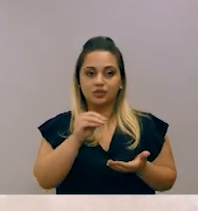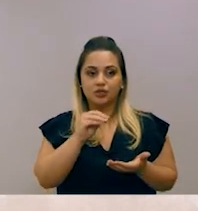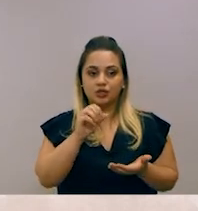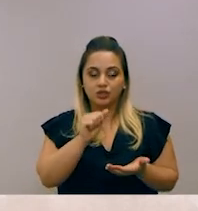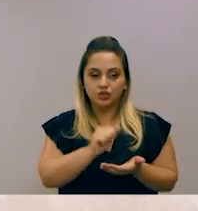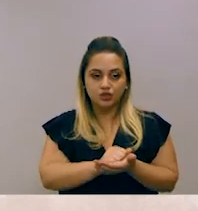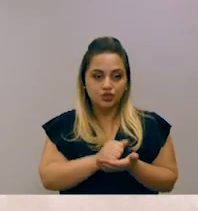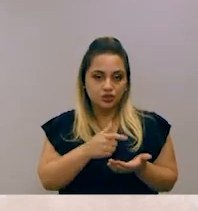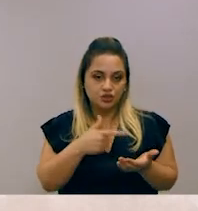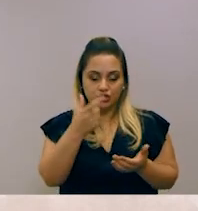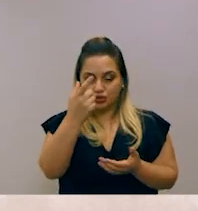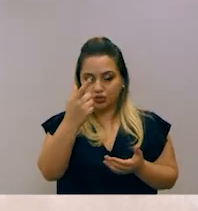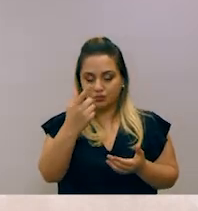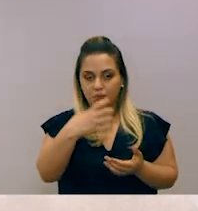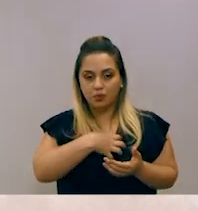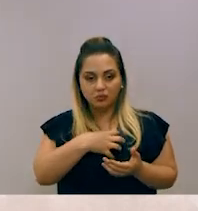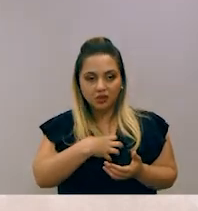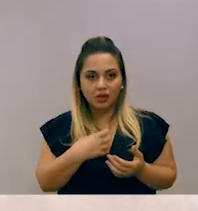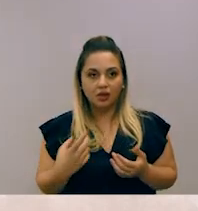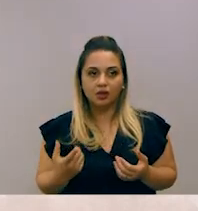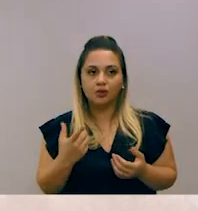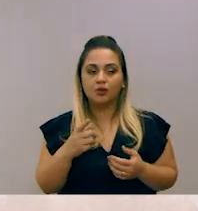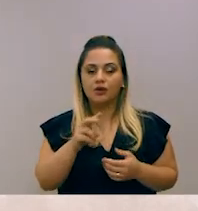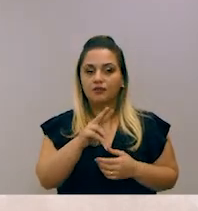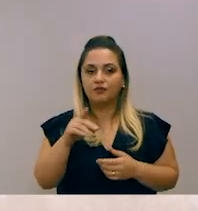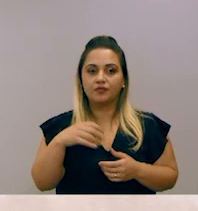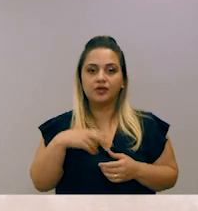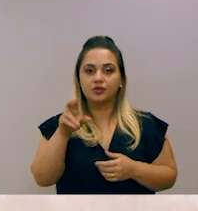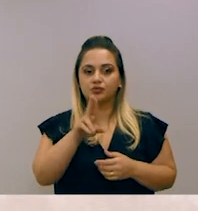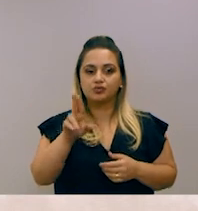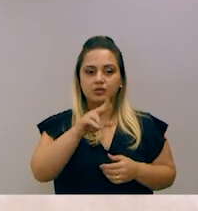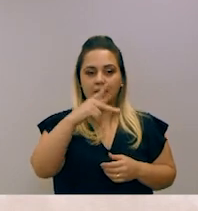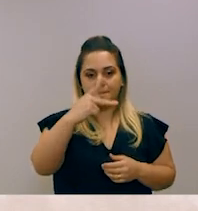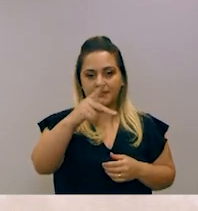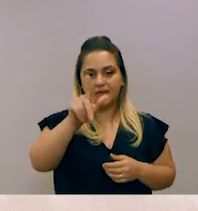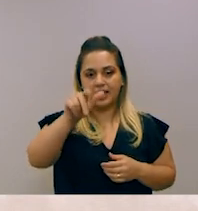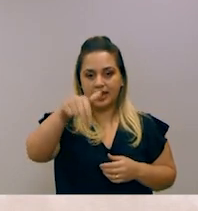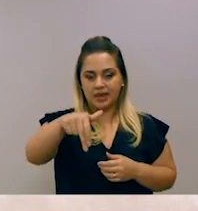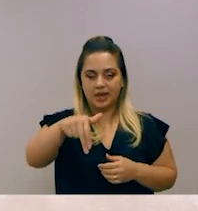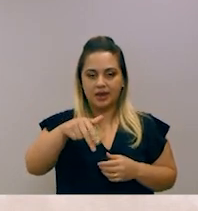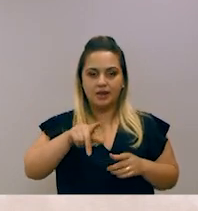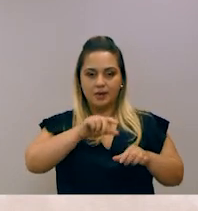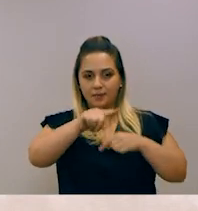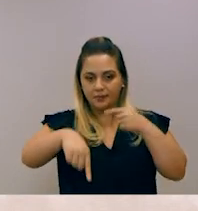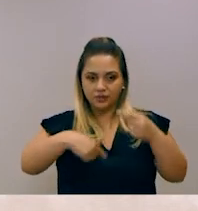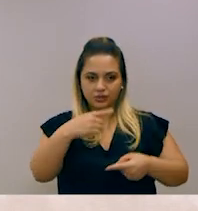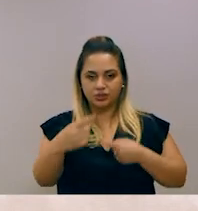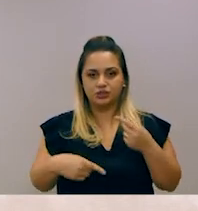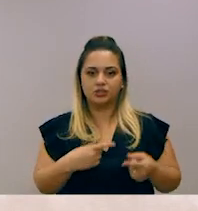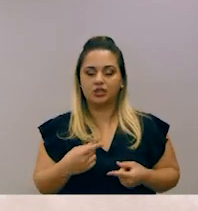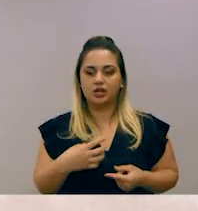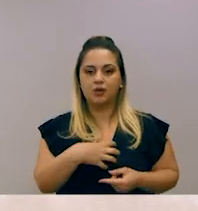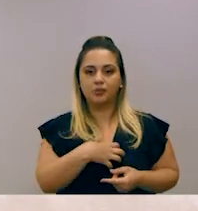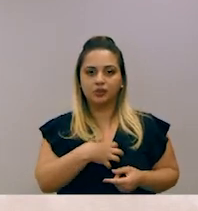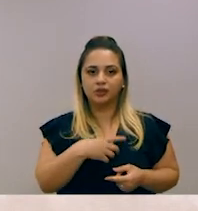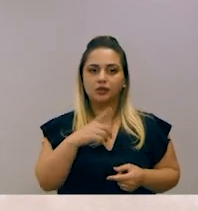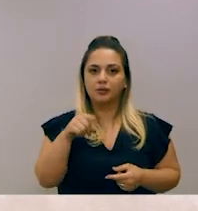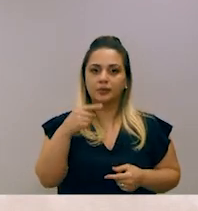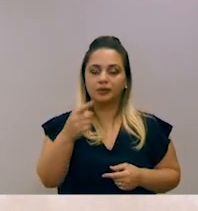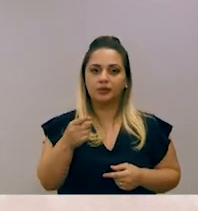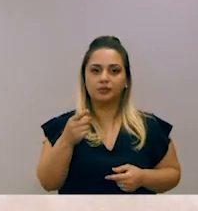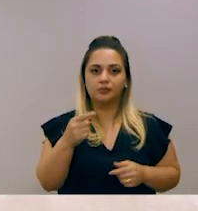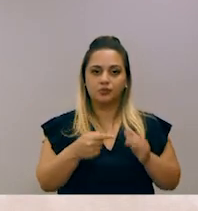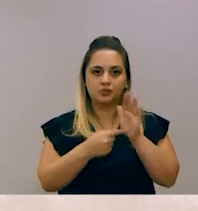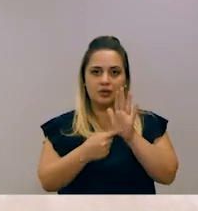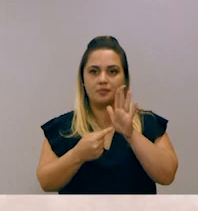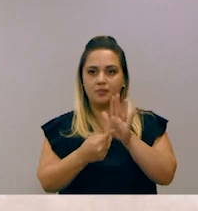And within this nucleus for the generation of models, we're going to use NLP to generate section